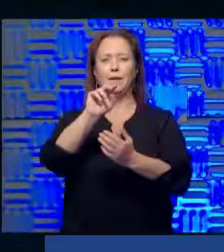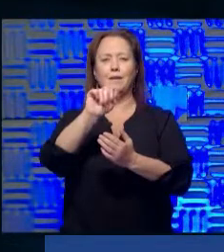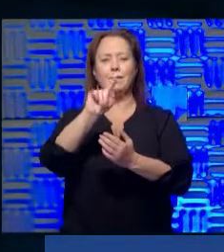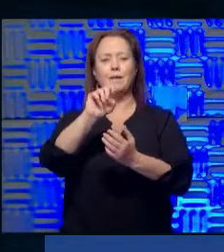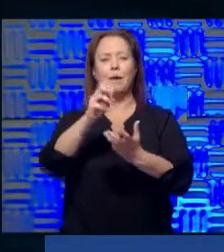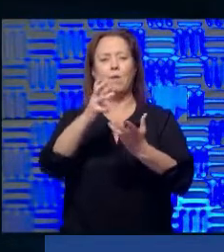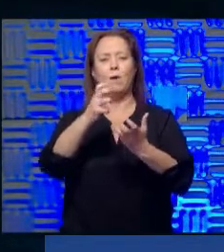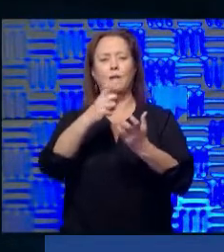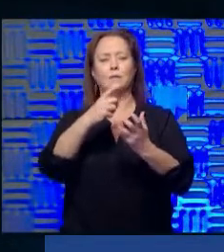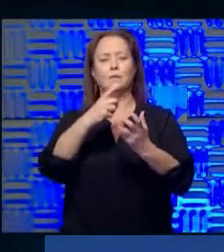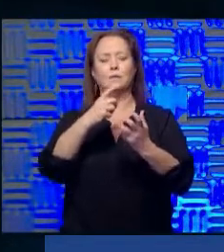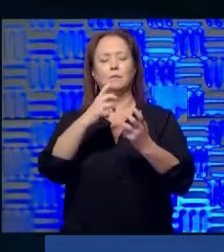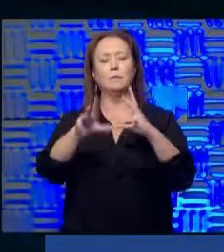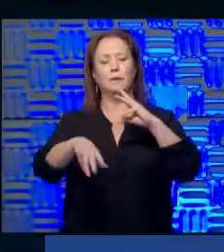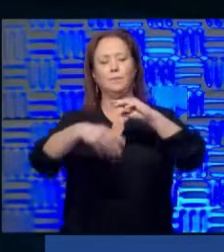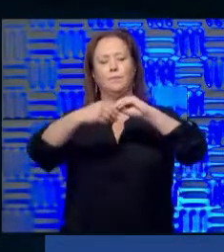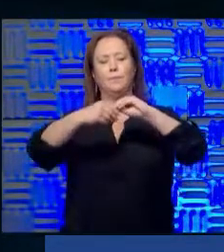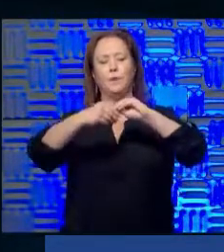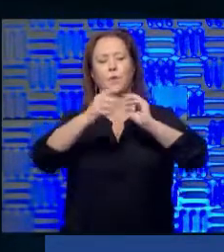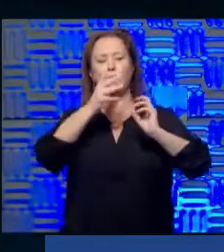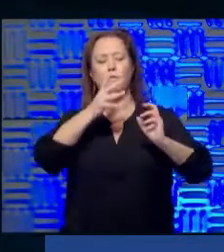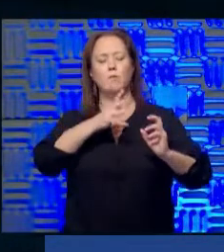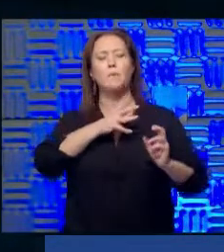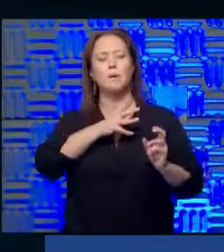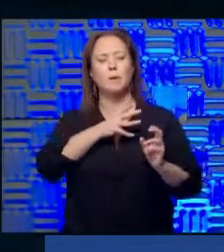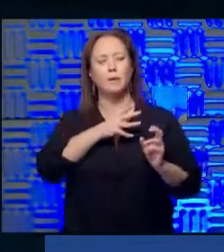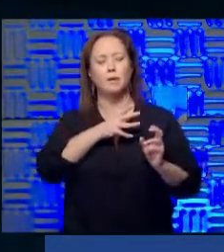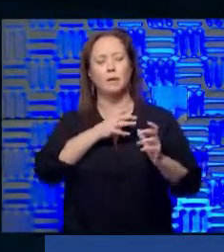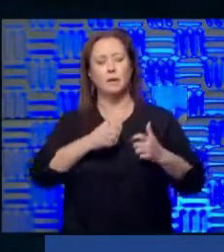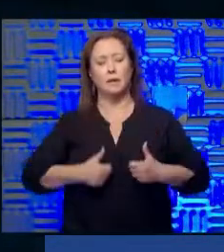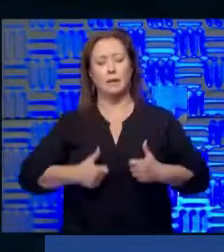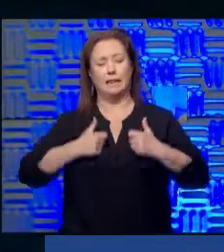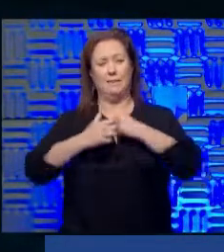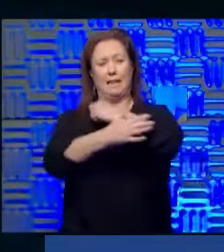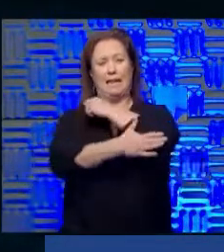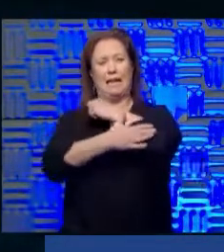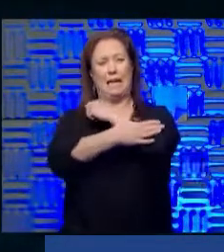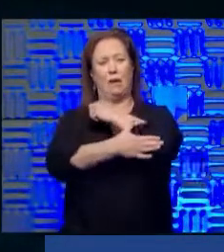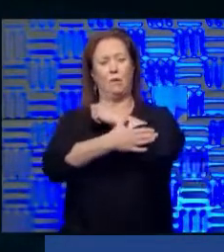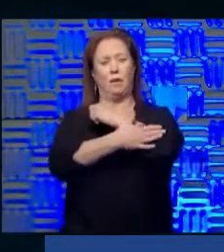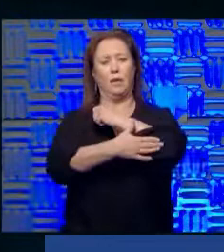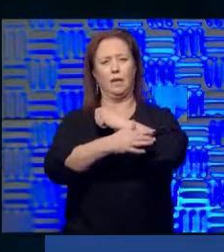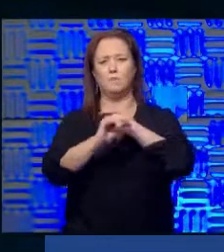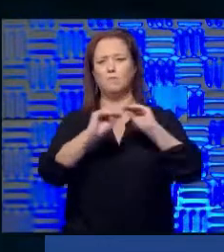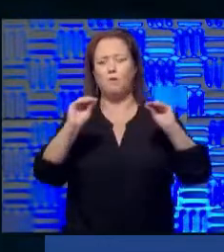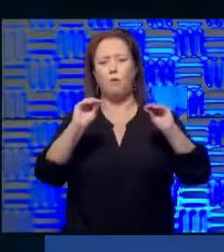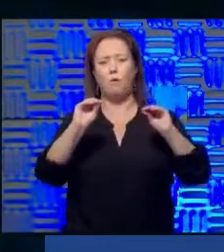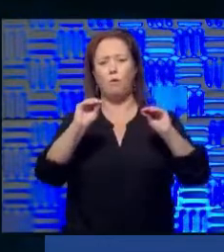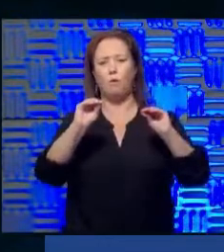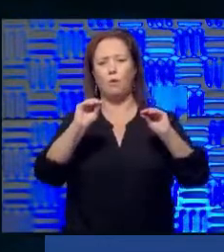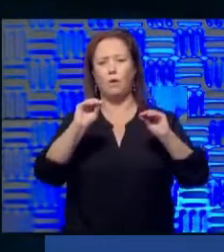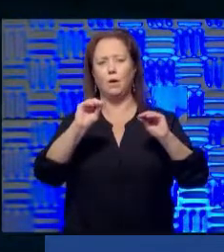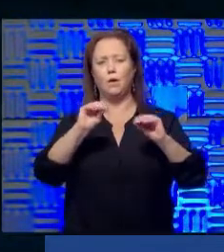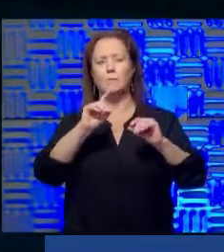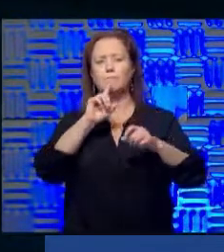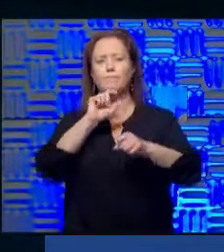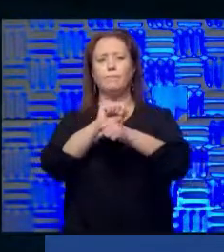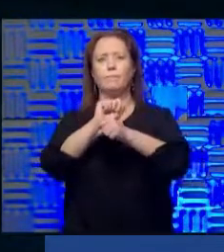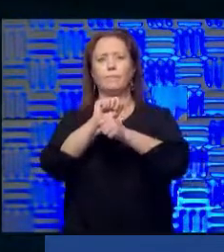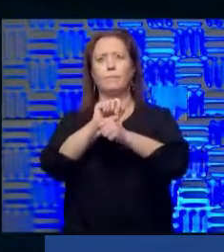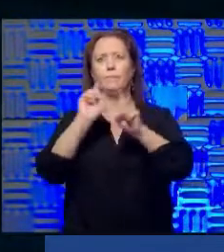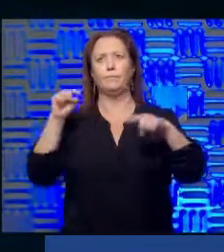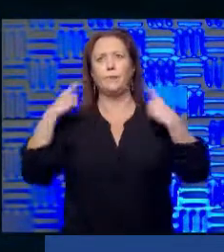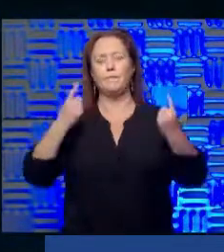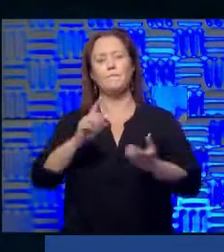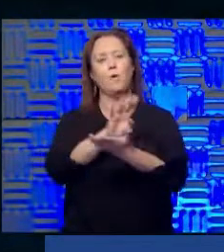but we had a woman who is living in a county where they haven't had an active case of COVID-19 for at least